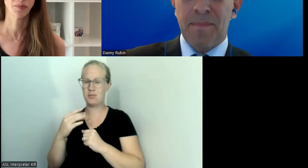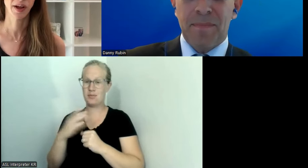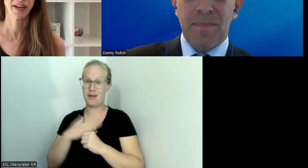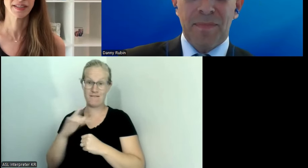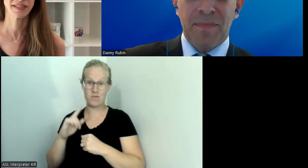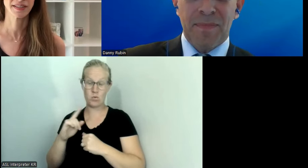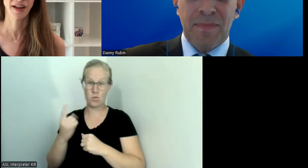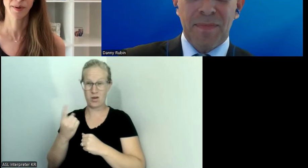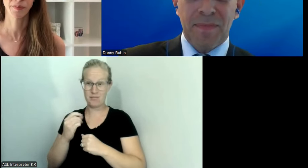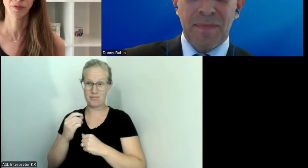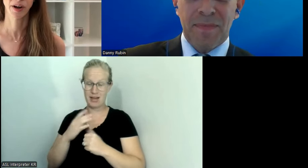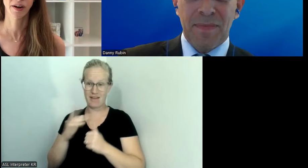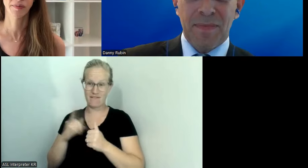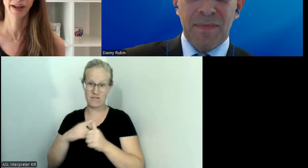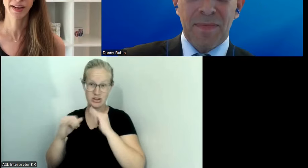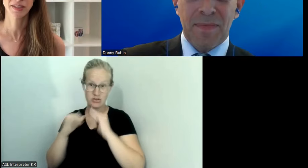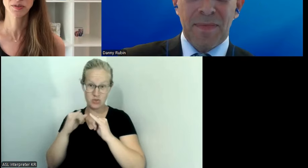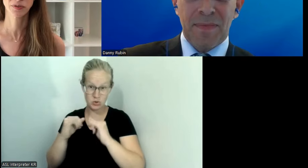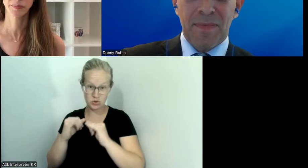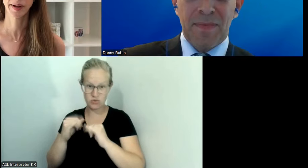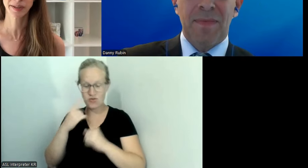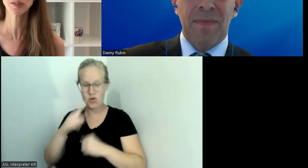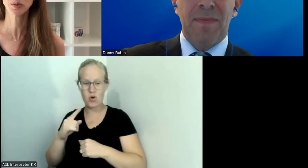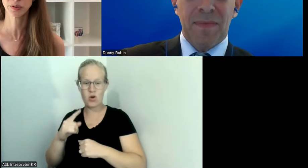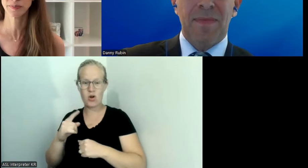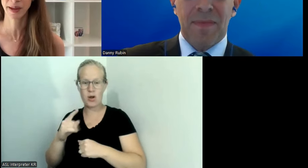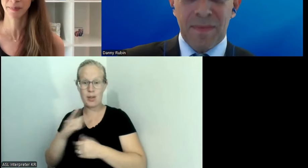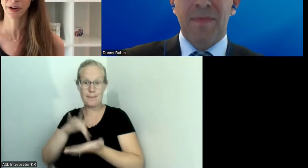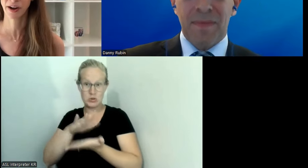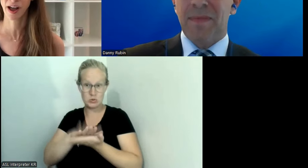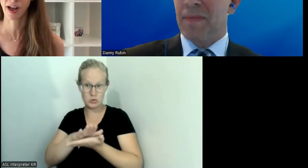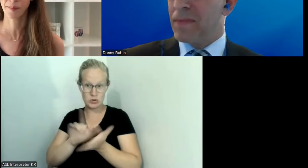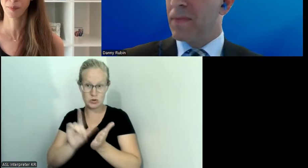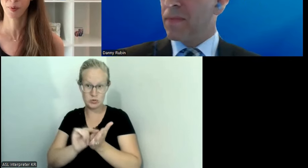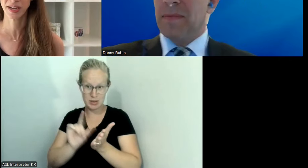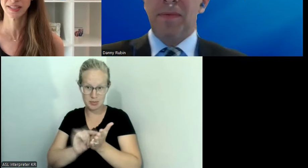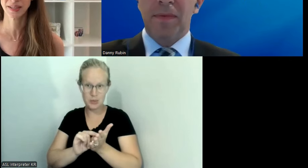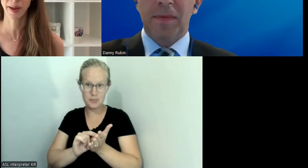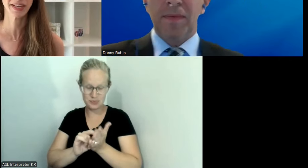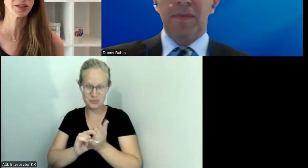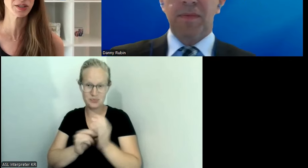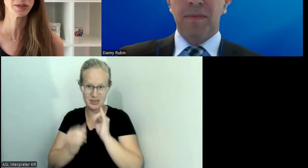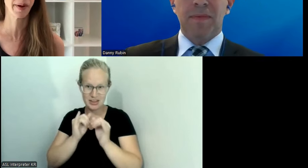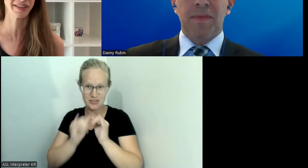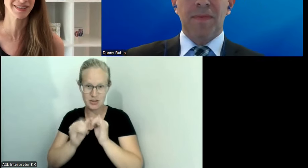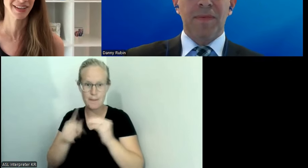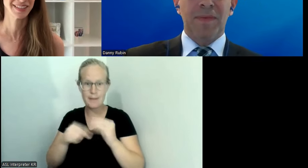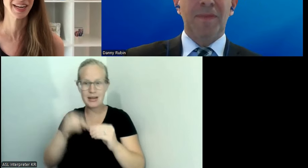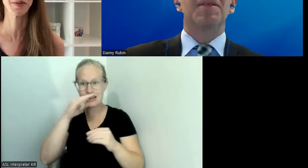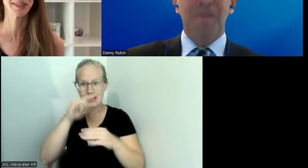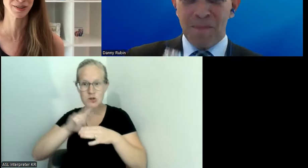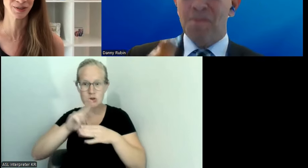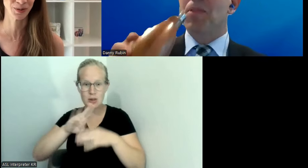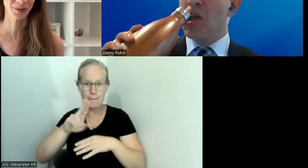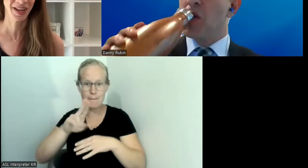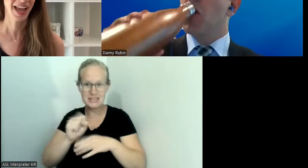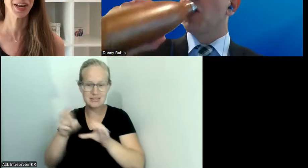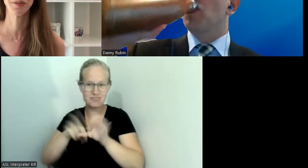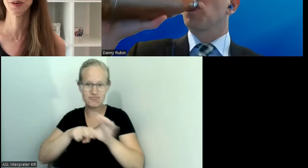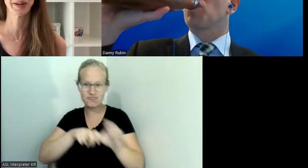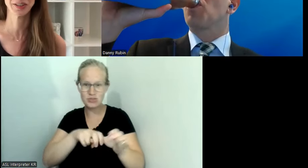did was, um, for my high school, for my middle school newspaper, um, was about kids using the bus, taking the bus to